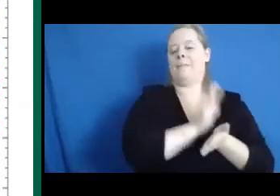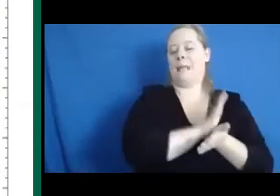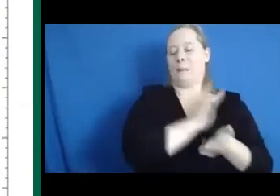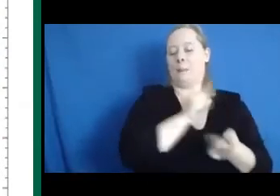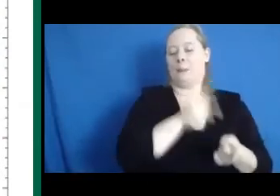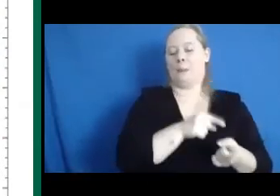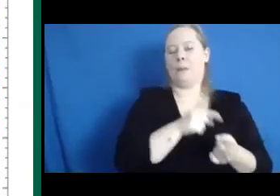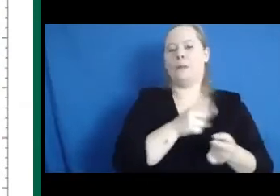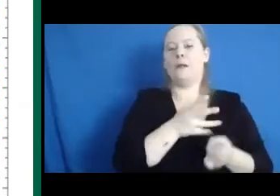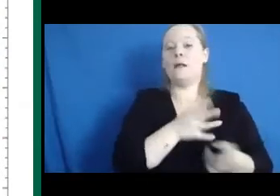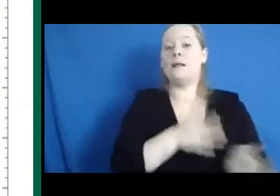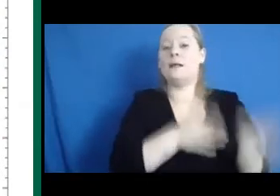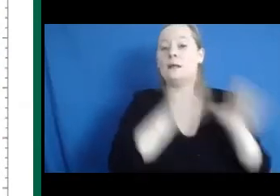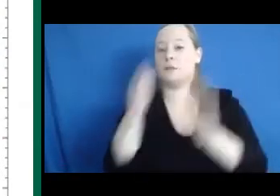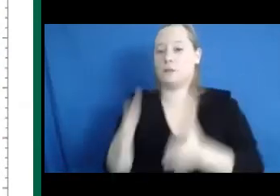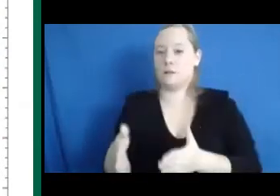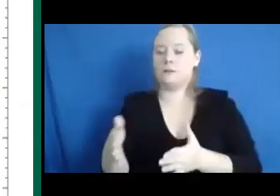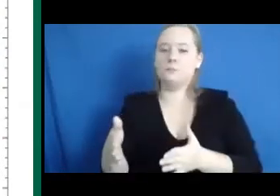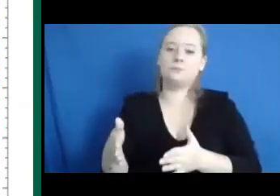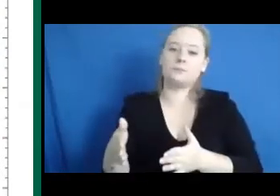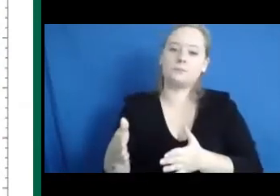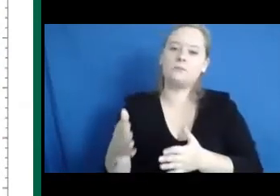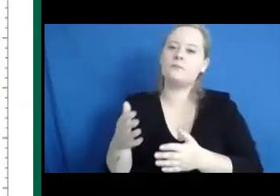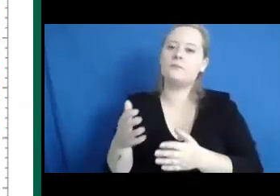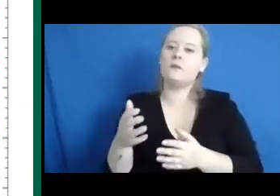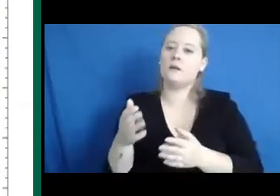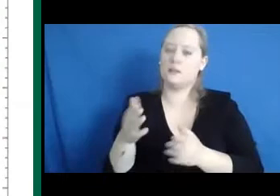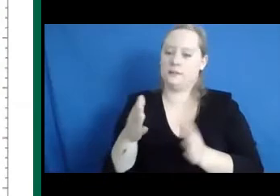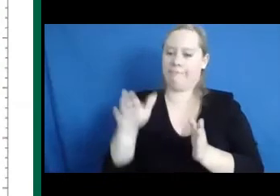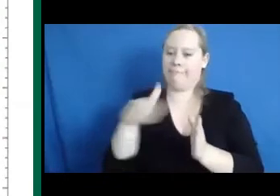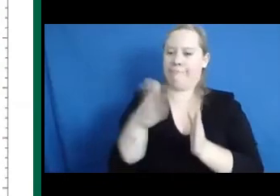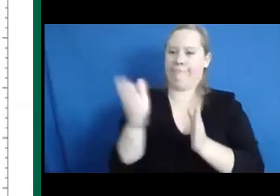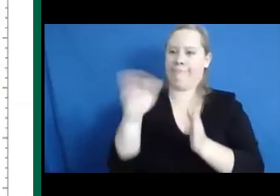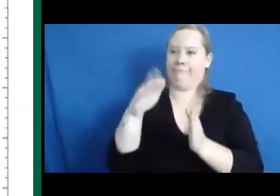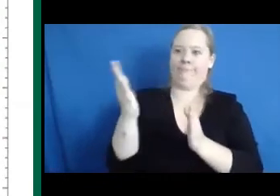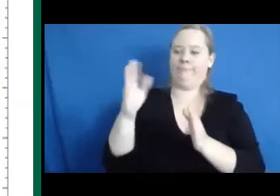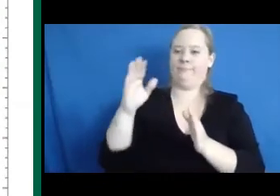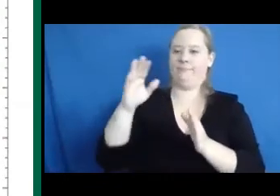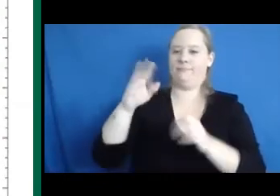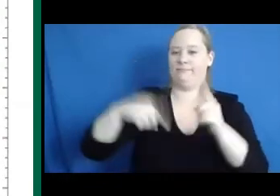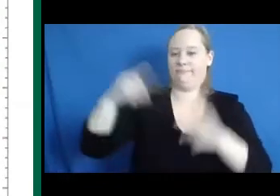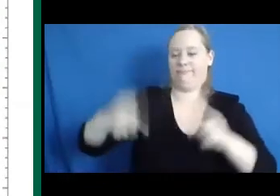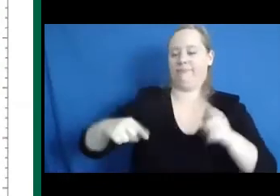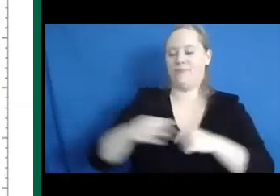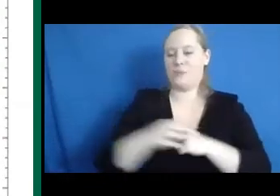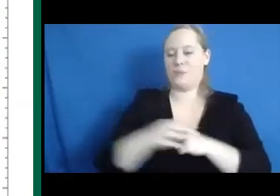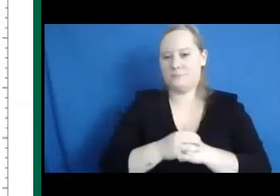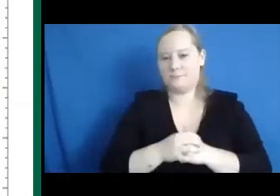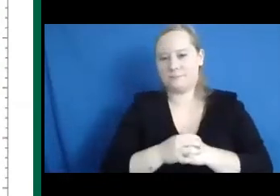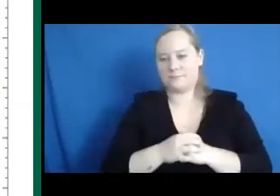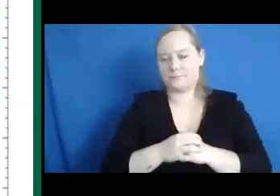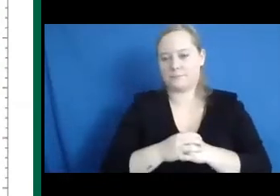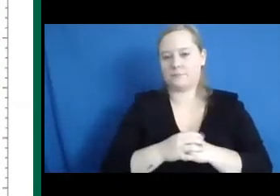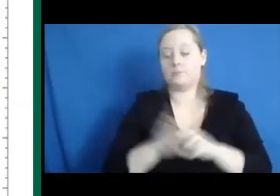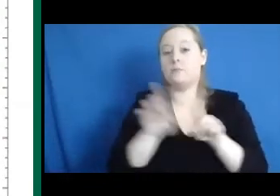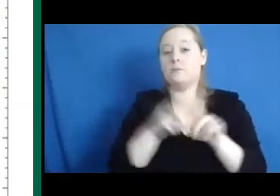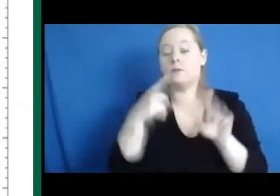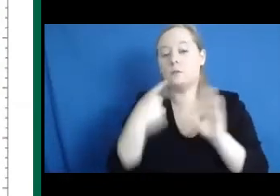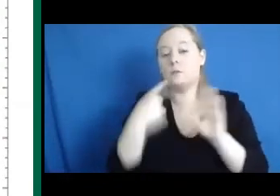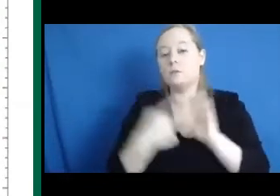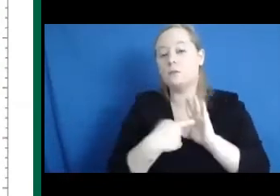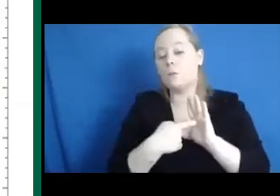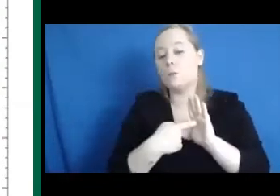Farmington Lake that we've got quite a bit of wiggling going on with lead. Also want to point out before I move on that